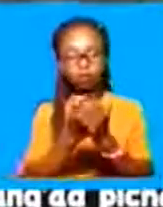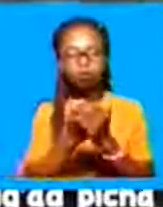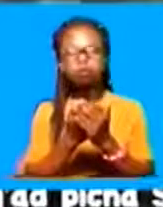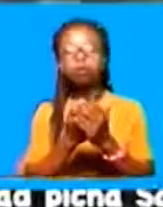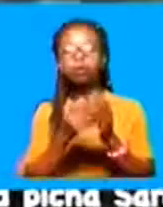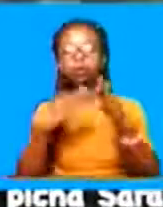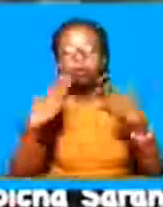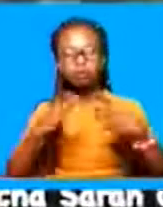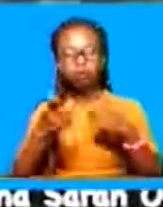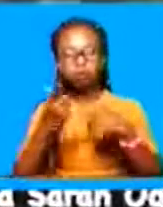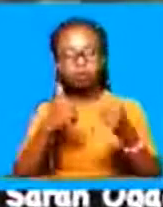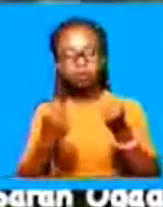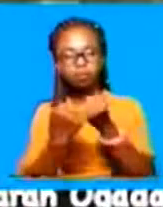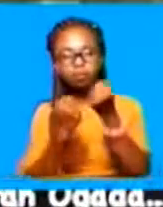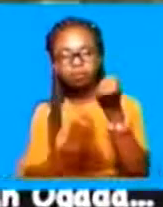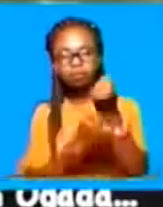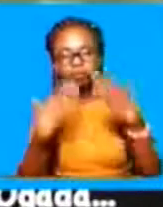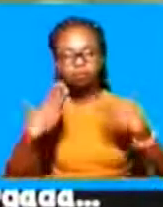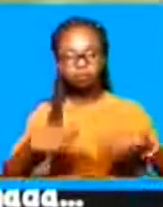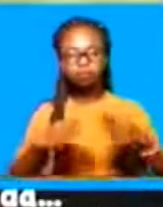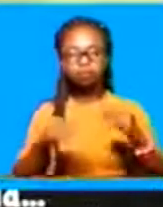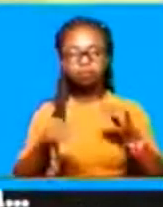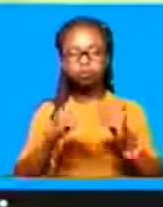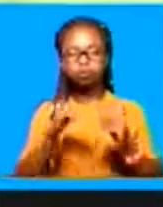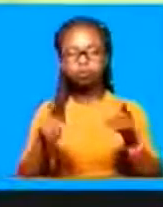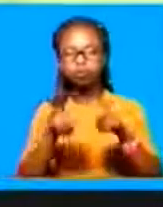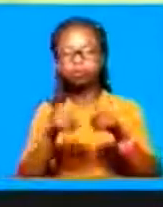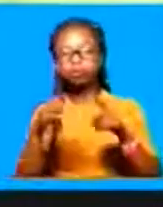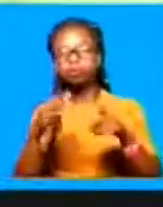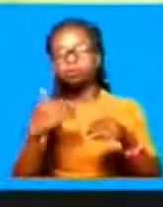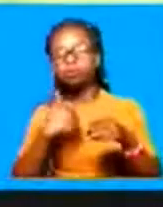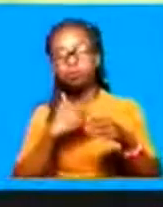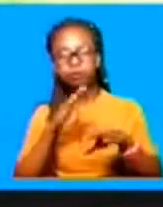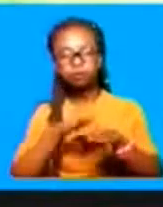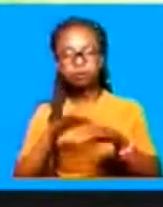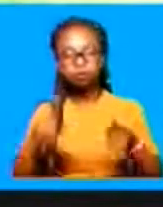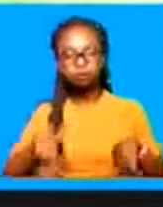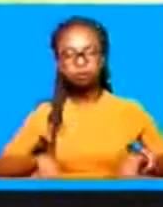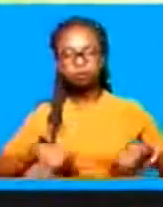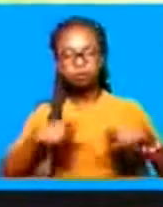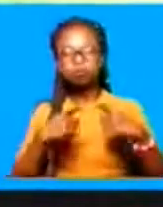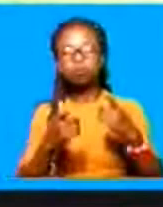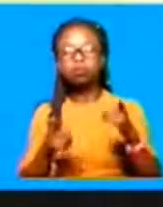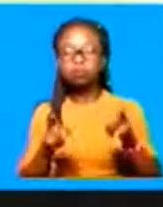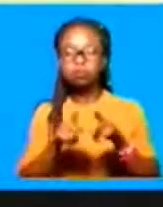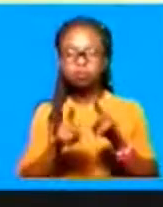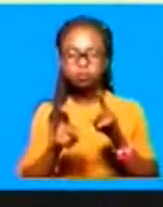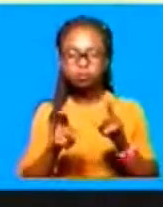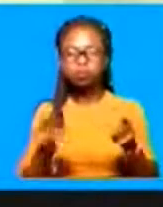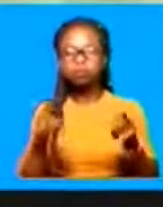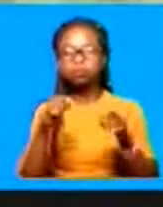lwedo kendo konyo jogo man kod ng'ol mondo gin bende gibed gi ngima maber kendo gine ni giromre gi jok moko